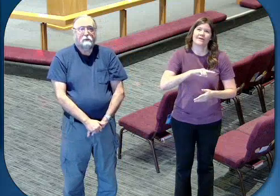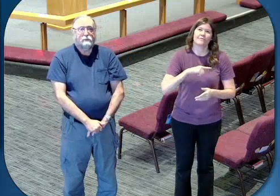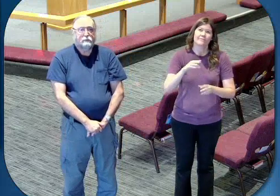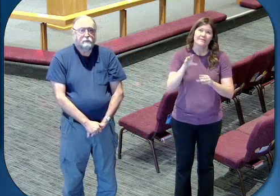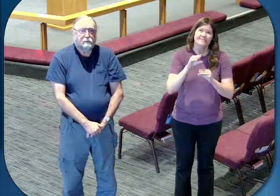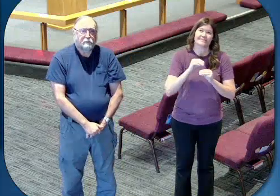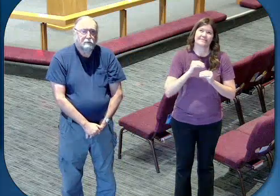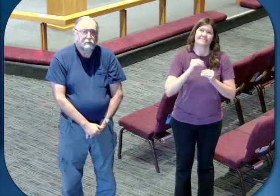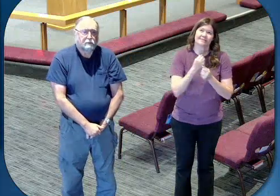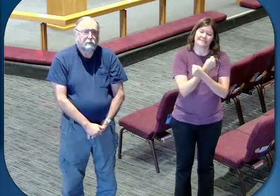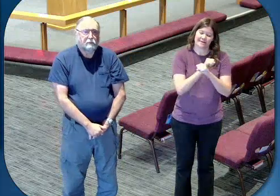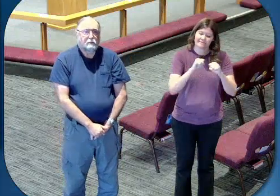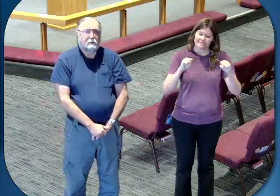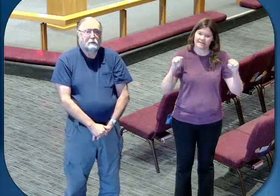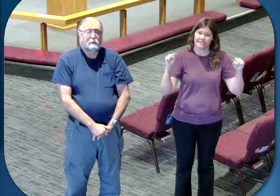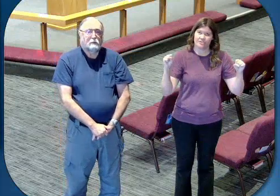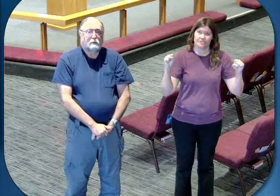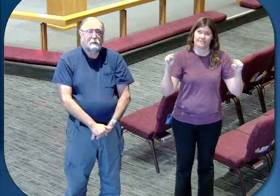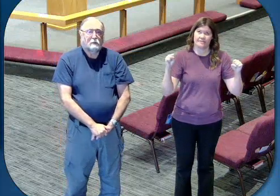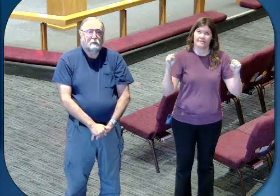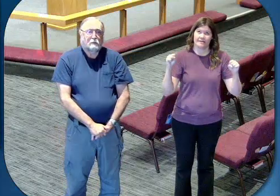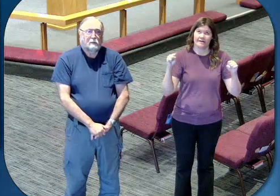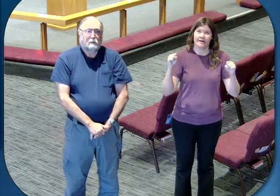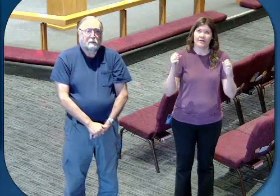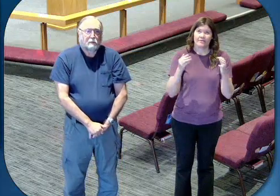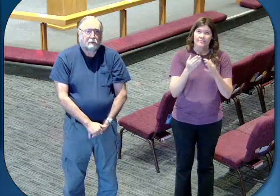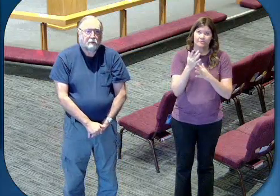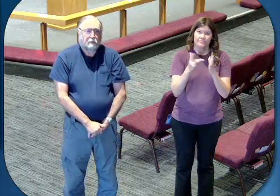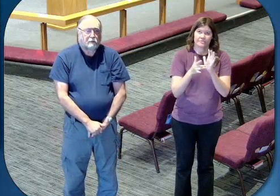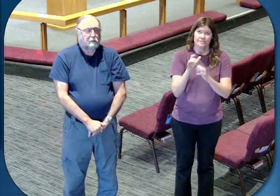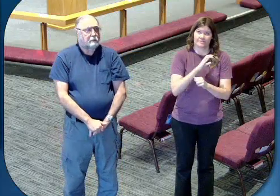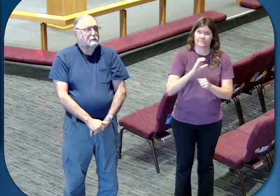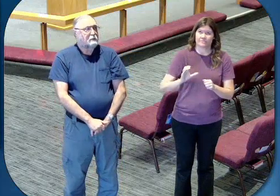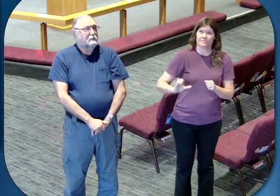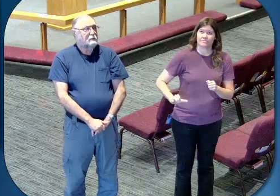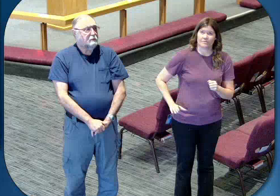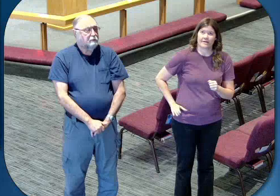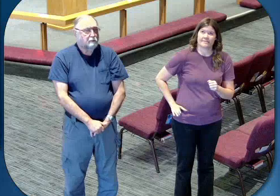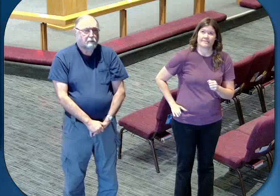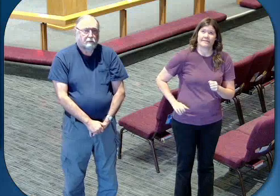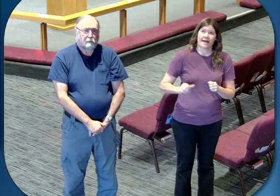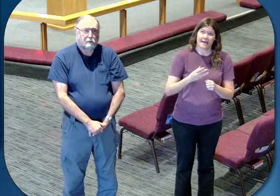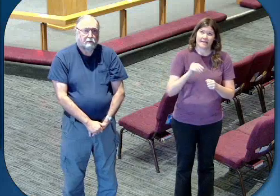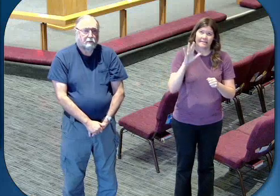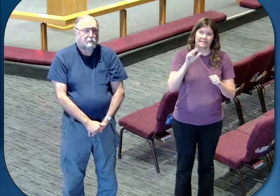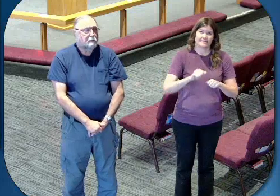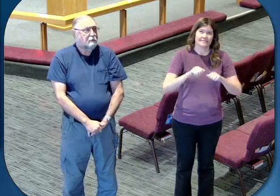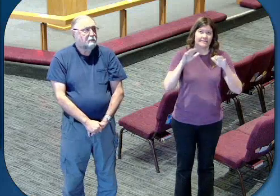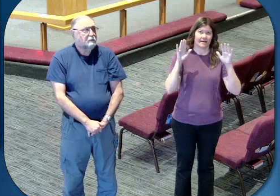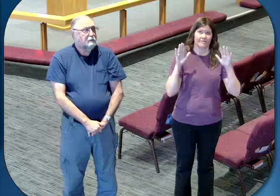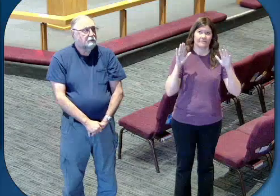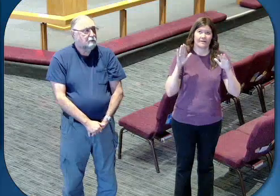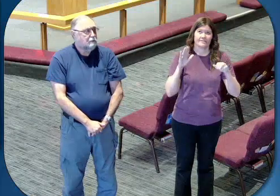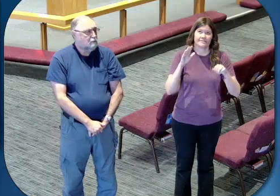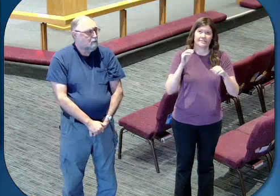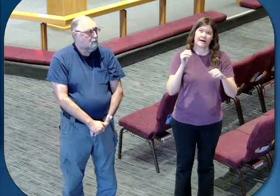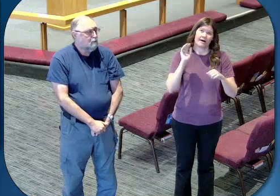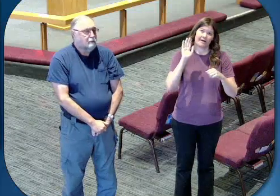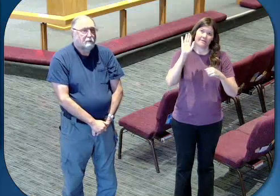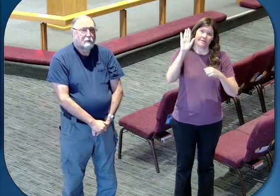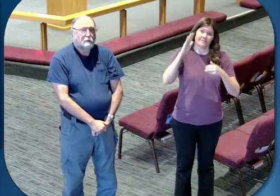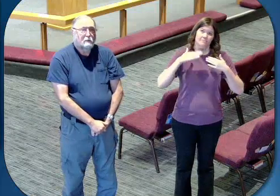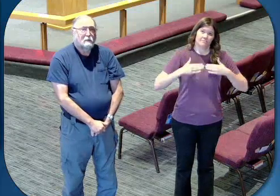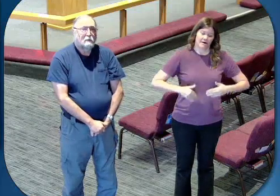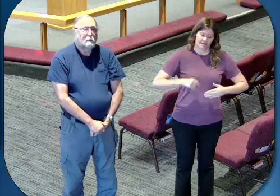the salvation accomplished for us by the all-availing sacrifice of his body and his blood on the cross.